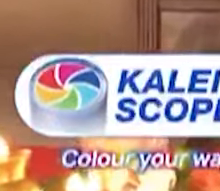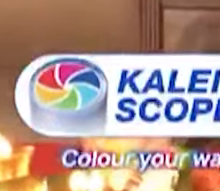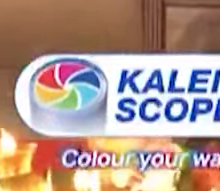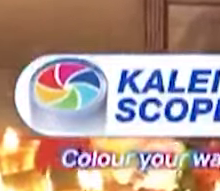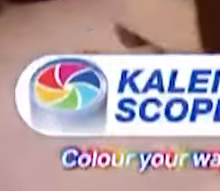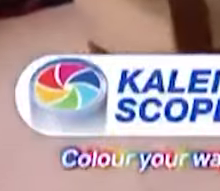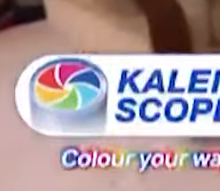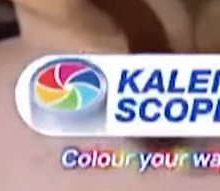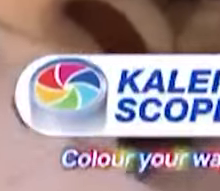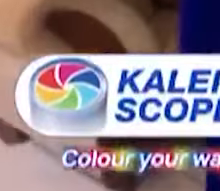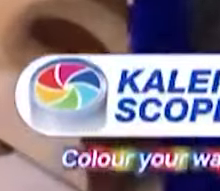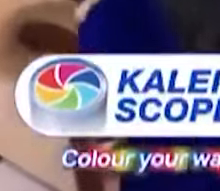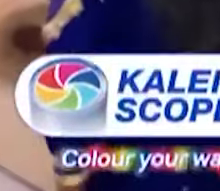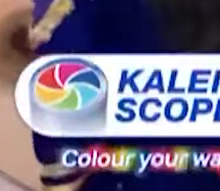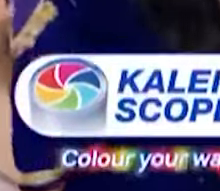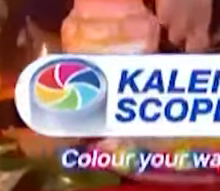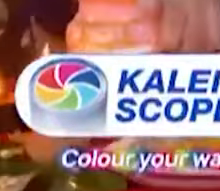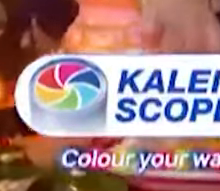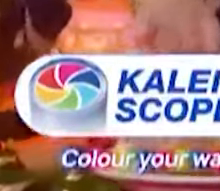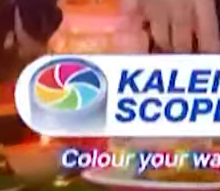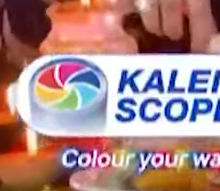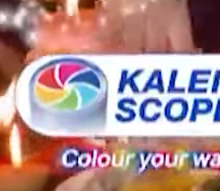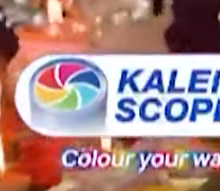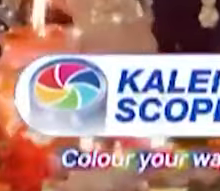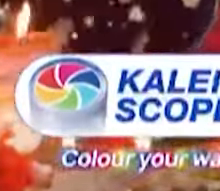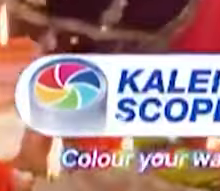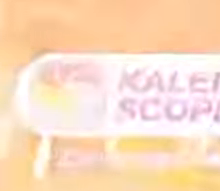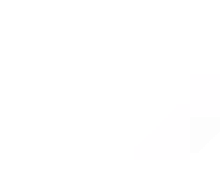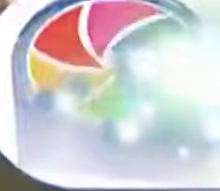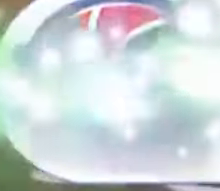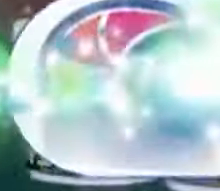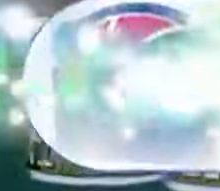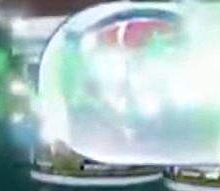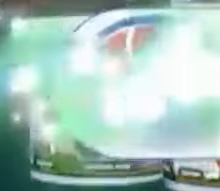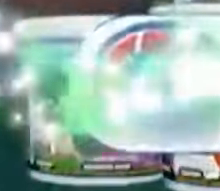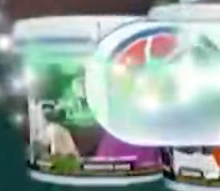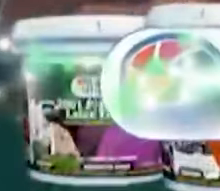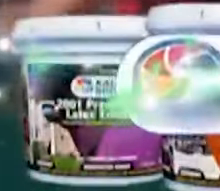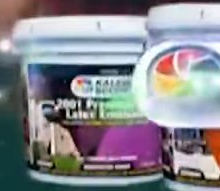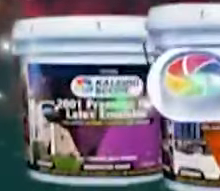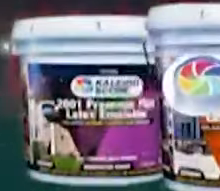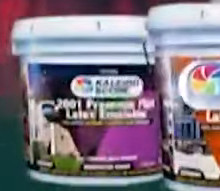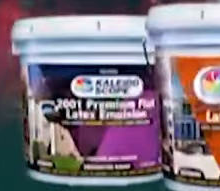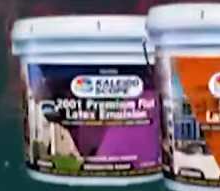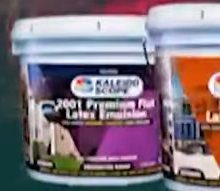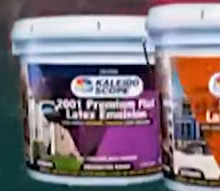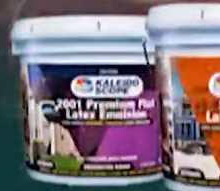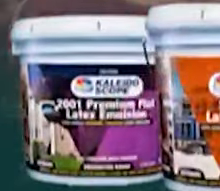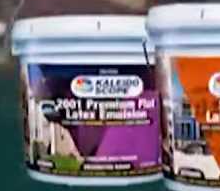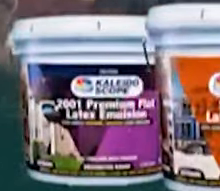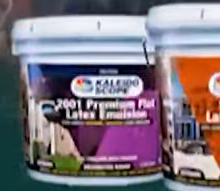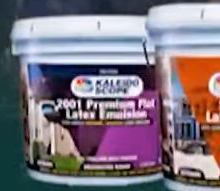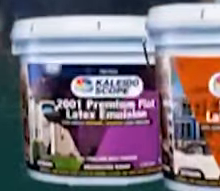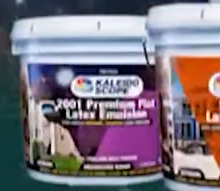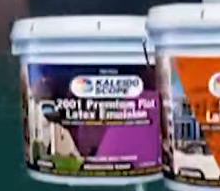Of the deers bring victory over darkness into your life. Happy Diwali to all. A message from Kaleidoscope Paints Limited.